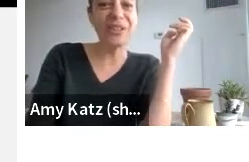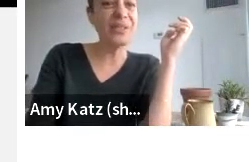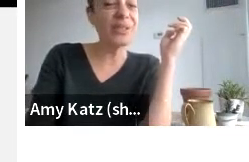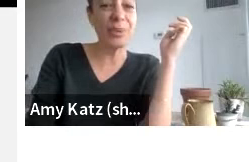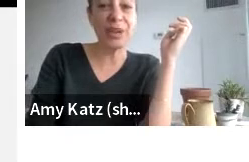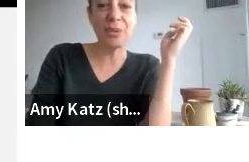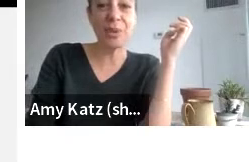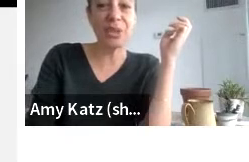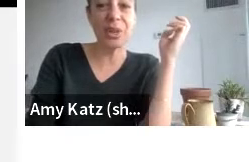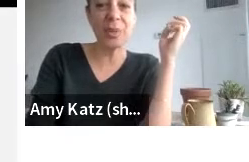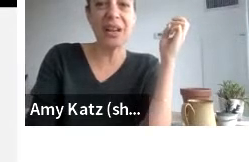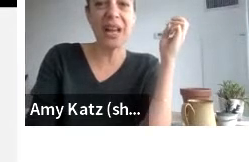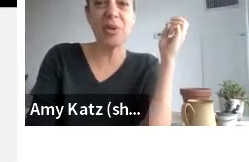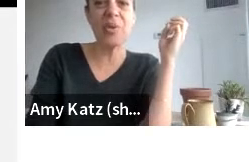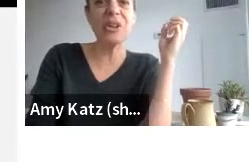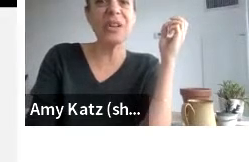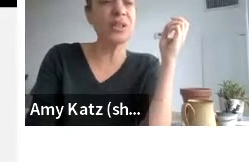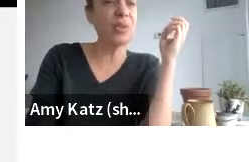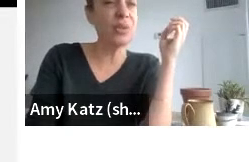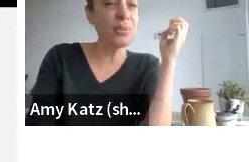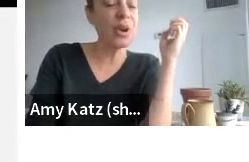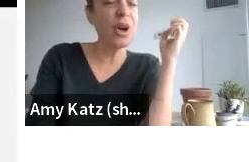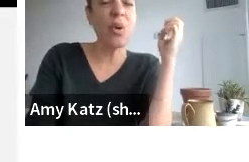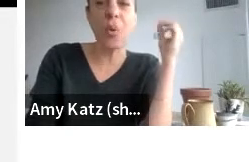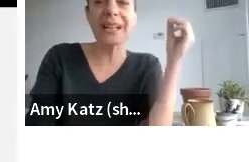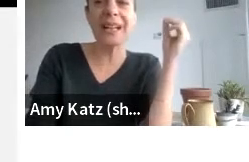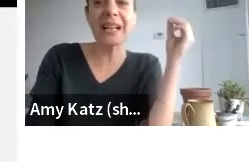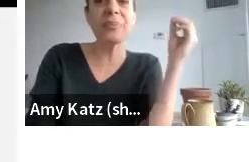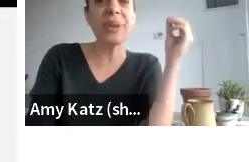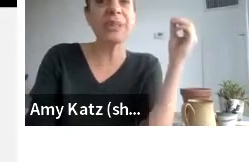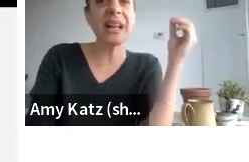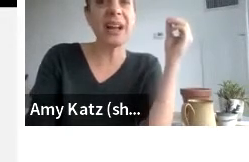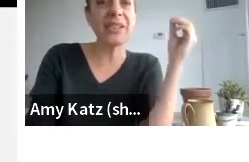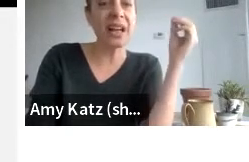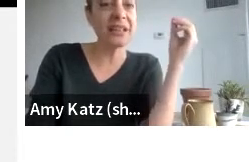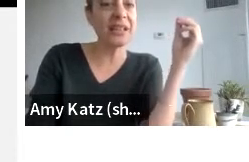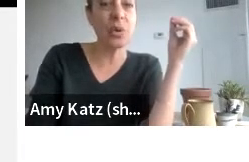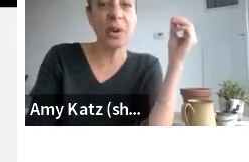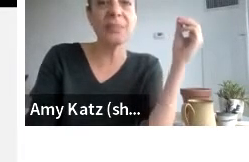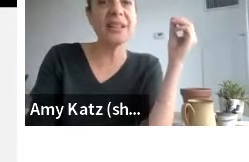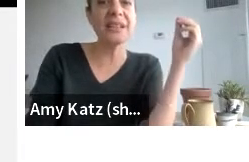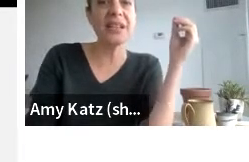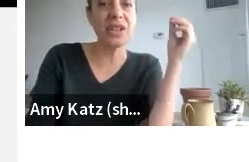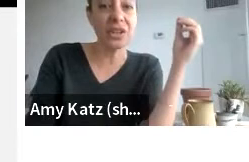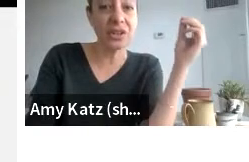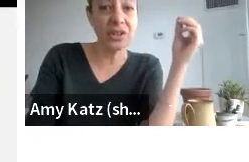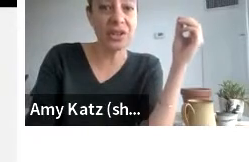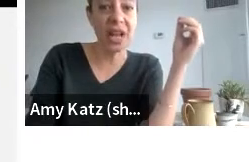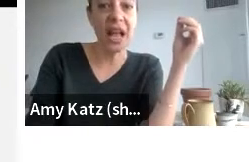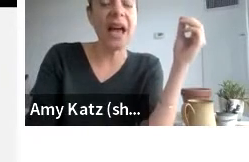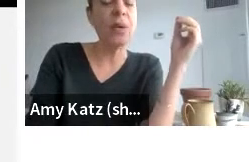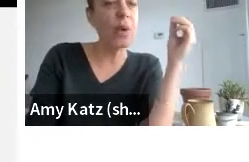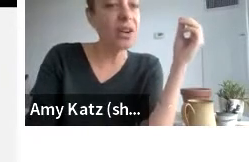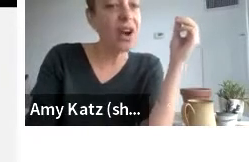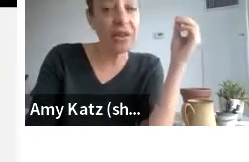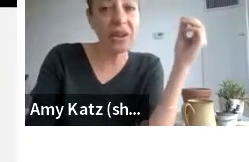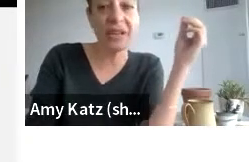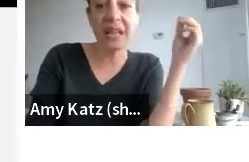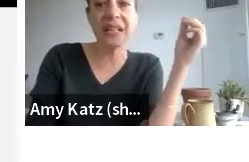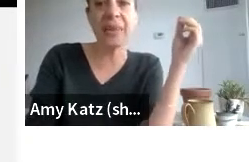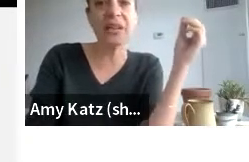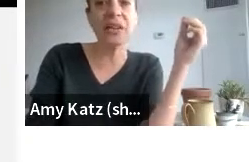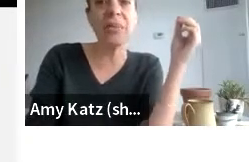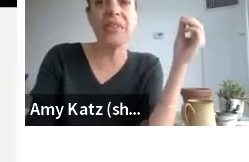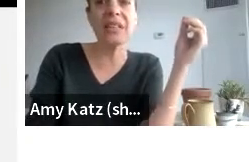we find ourselves in the spring of 2021, and we're wondering as a group, what kind of public health guidance is going to places like shelters, and where